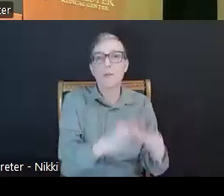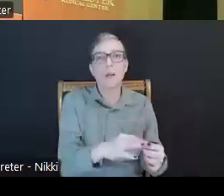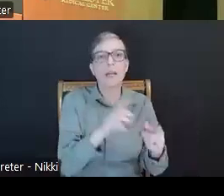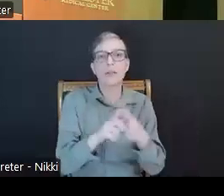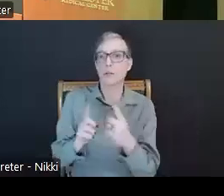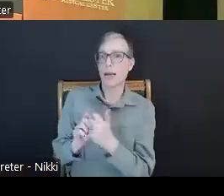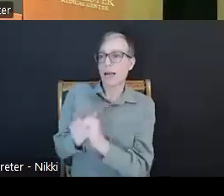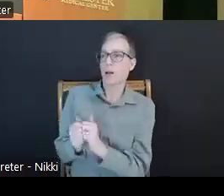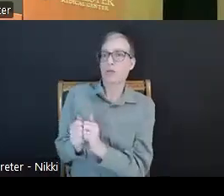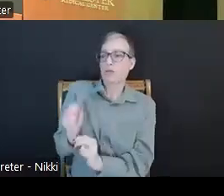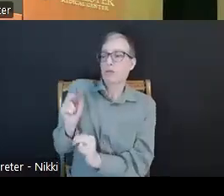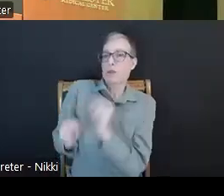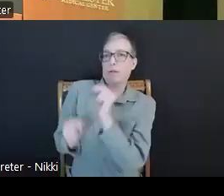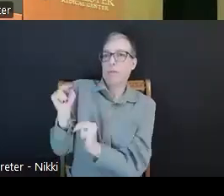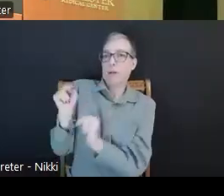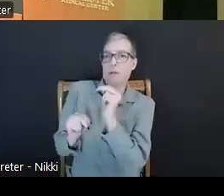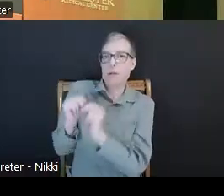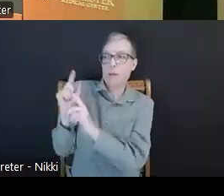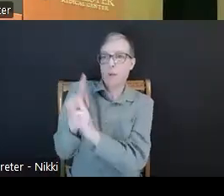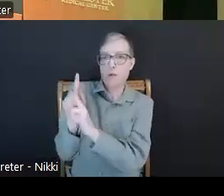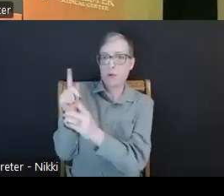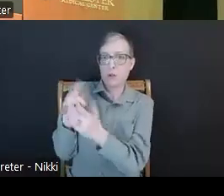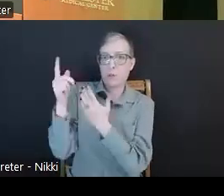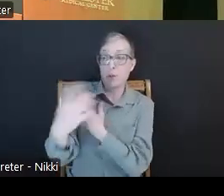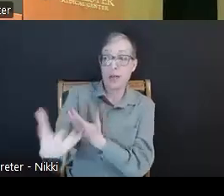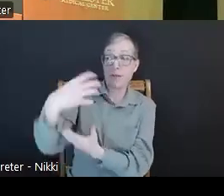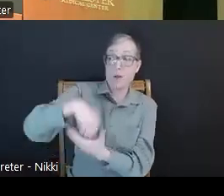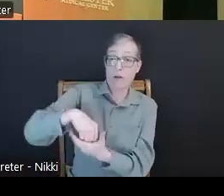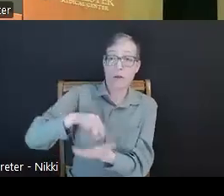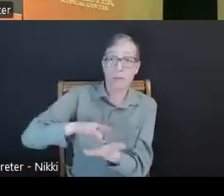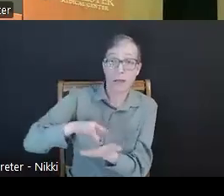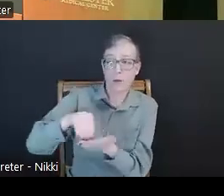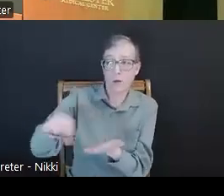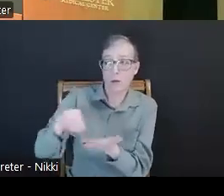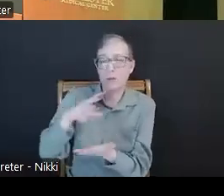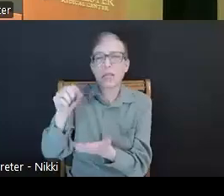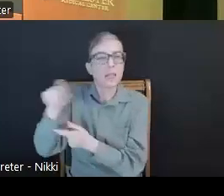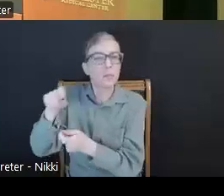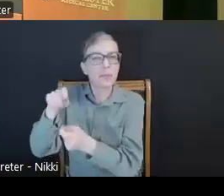a mentorship program that involves medical students and trainees of a specific specialty.